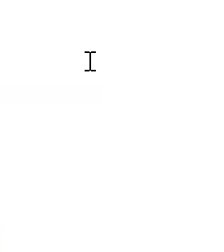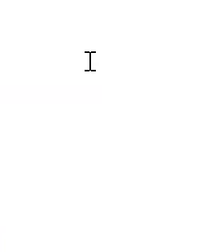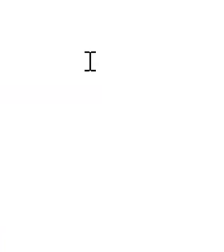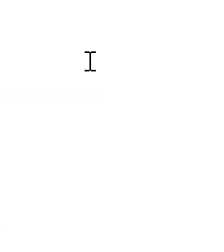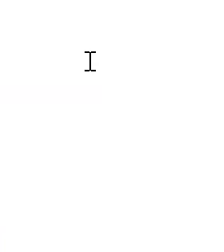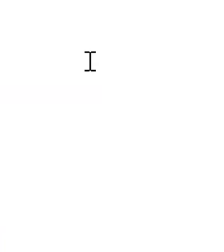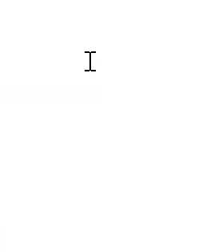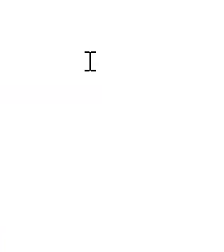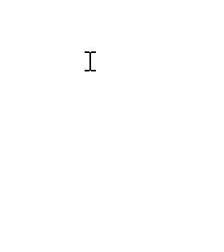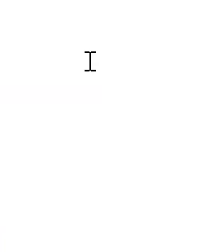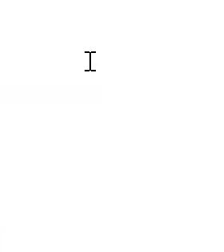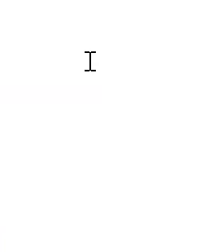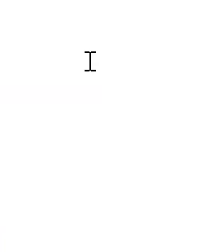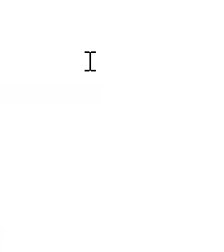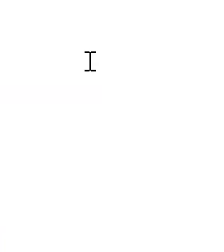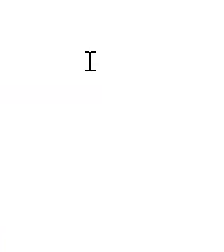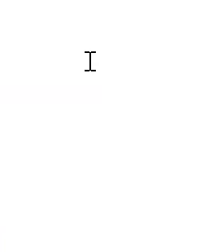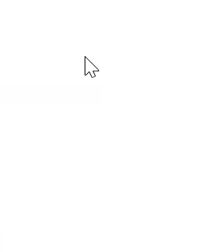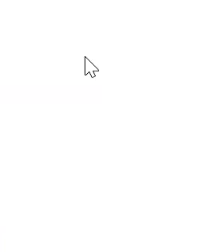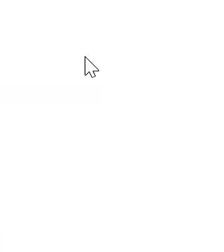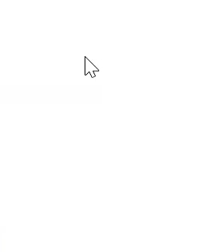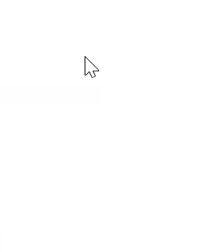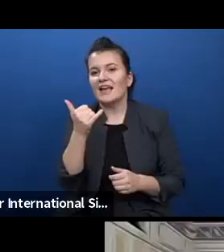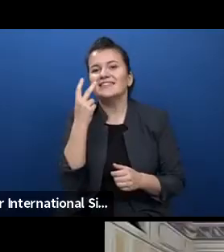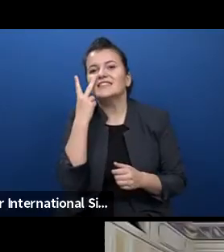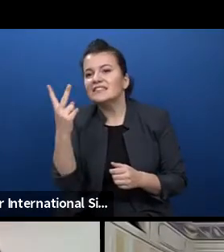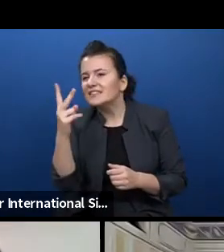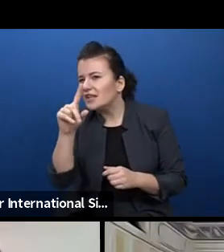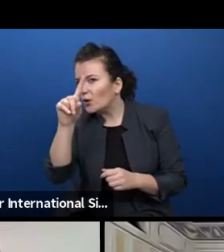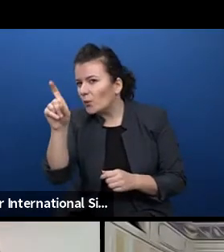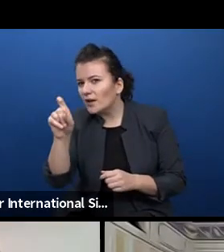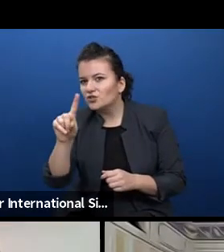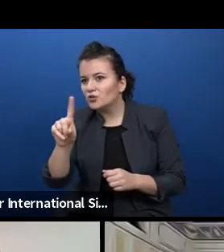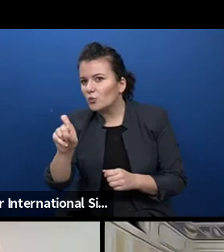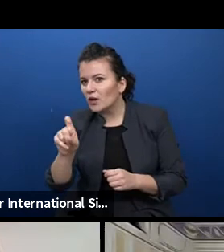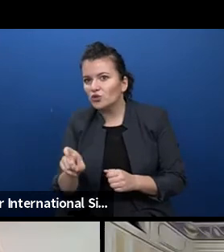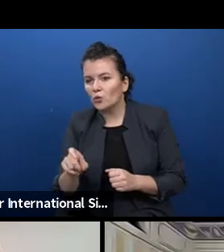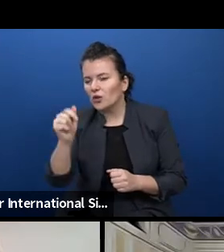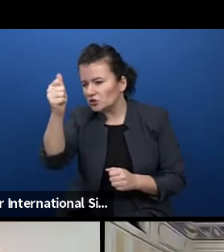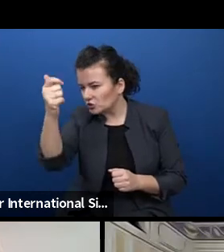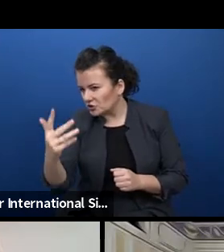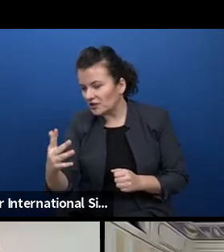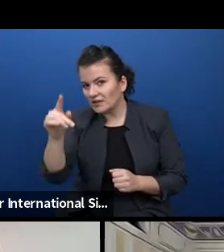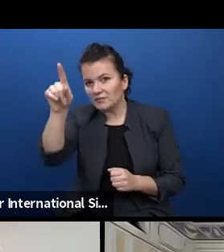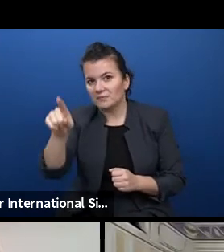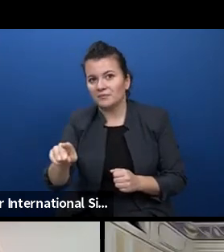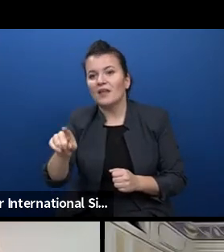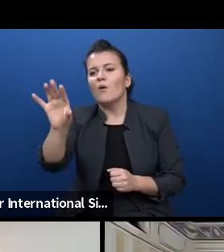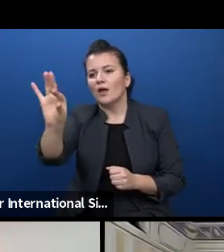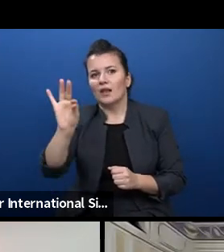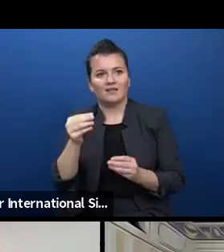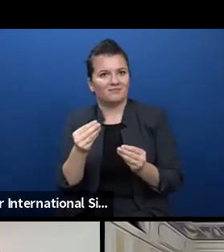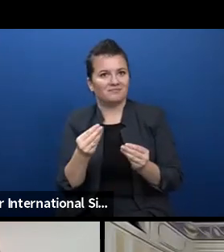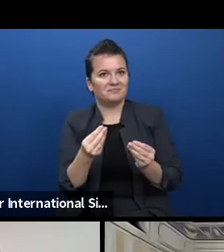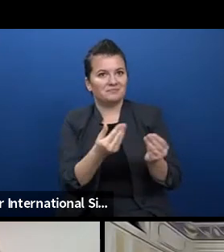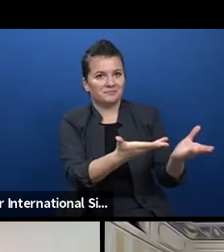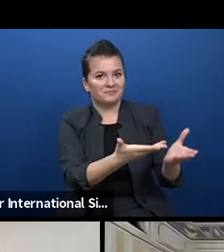So there are indeed a few questions to the study. I will pass them over to you,